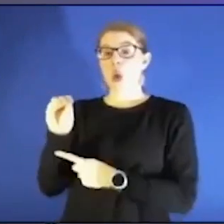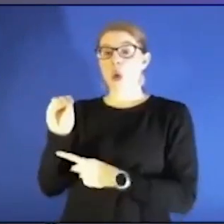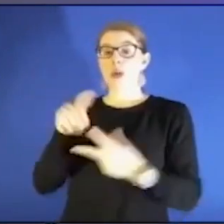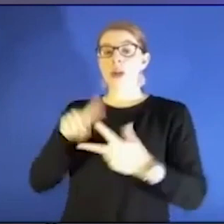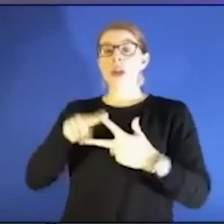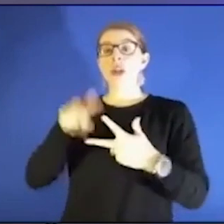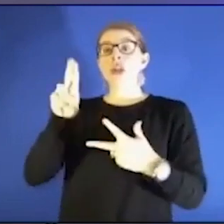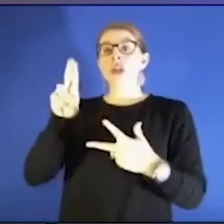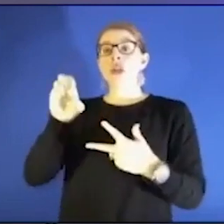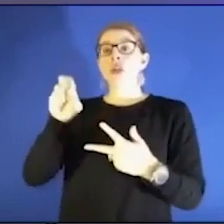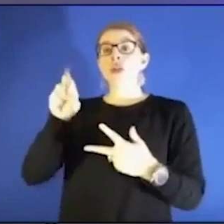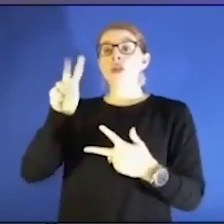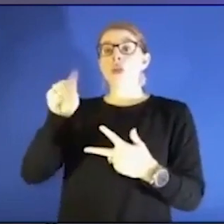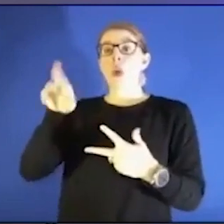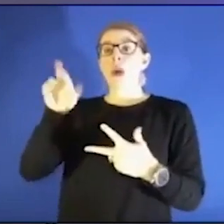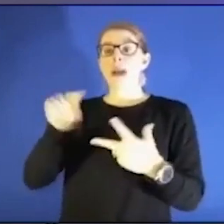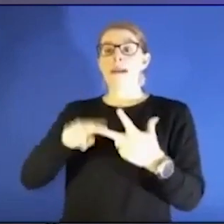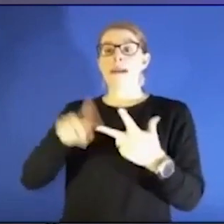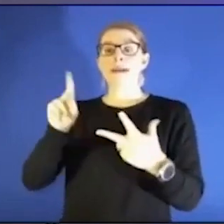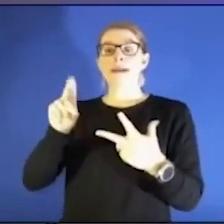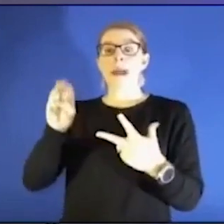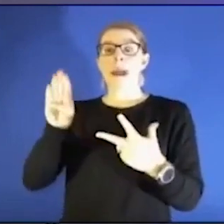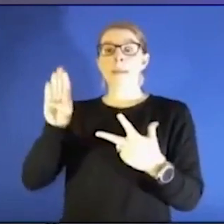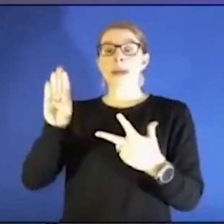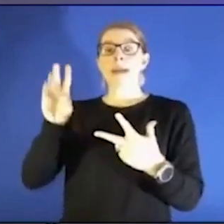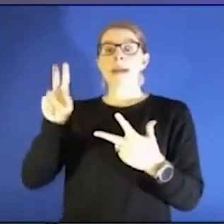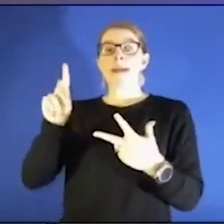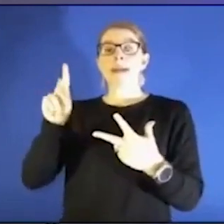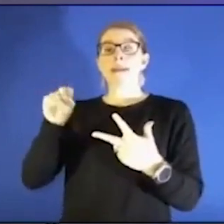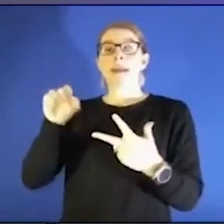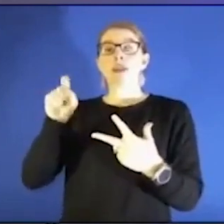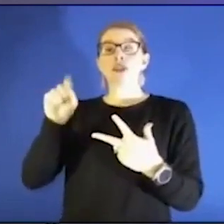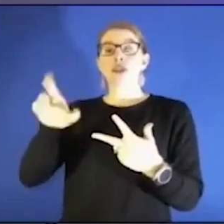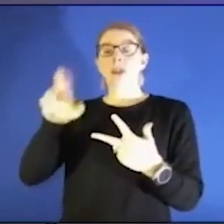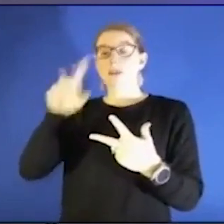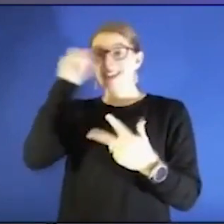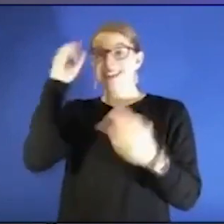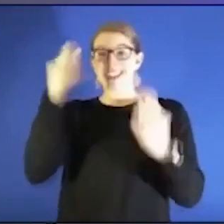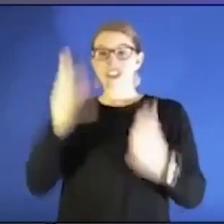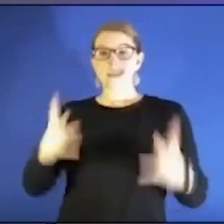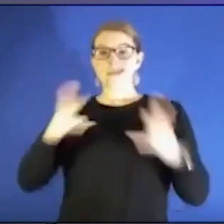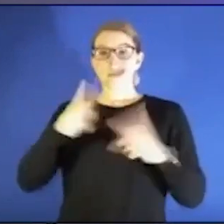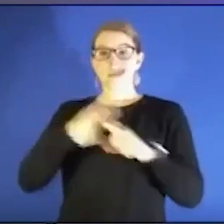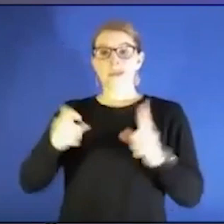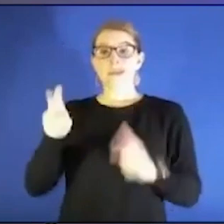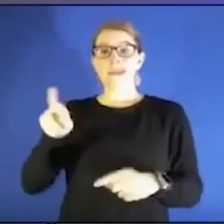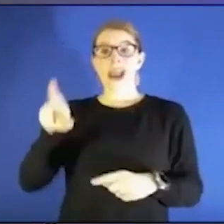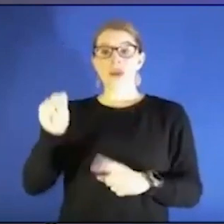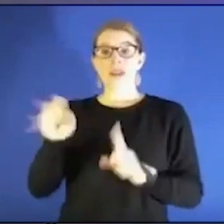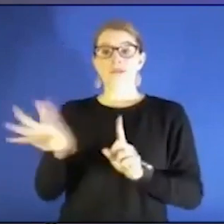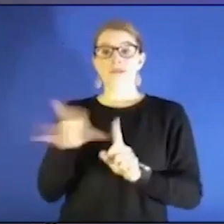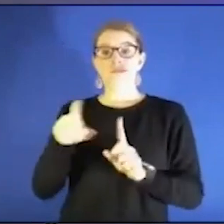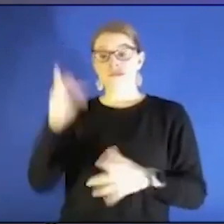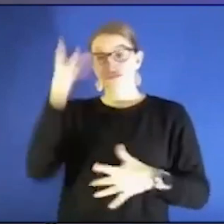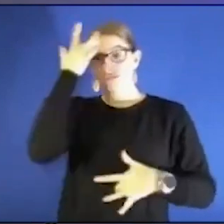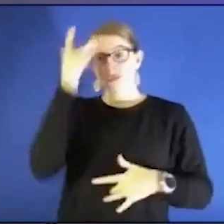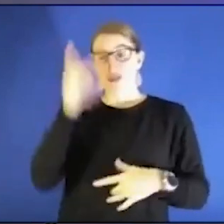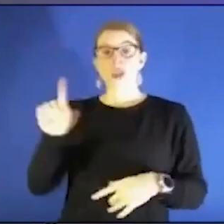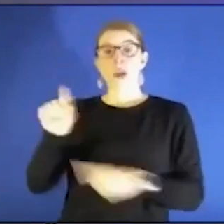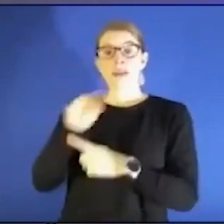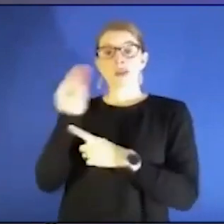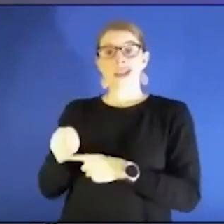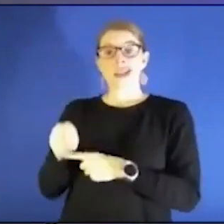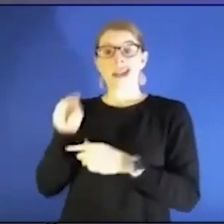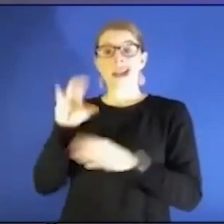districts have the day off because of a large number of teachers out with the virus. Nearly 20% of classroom teachers are out. Classroom